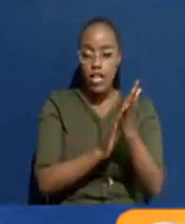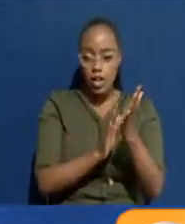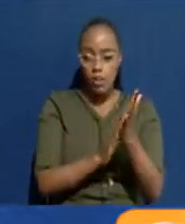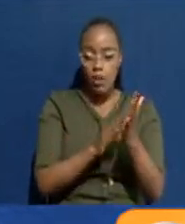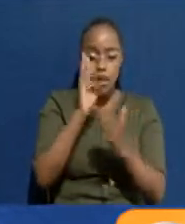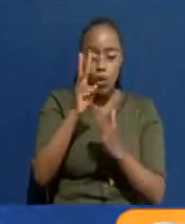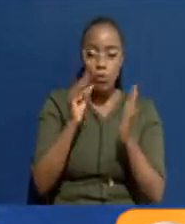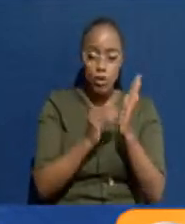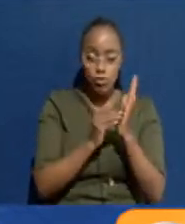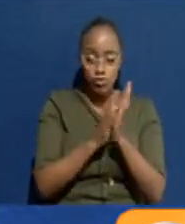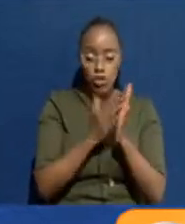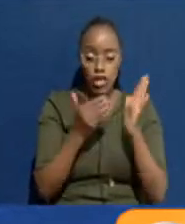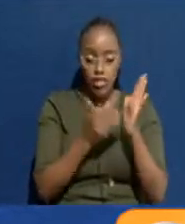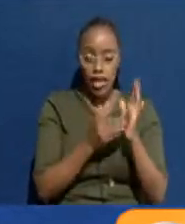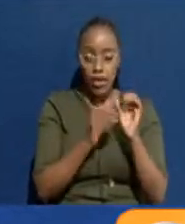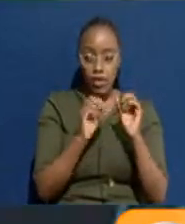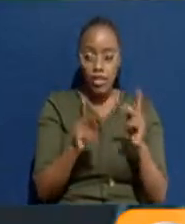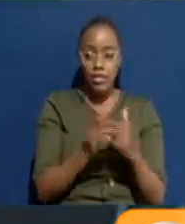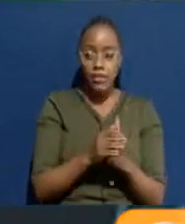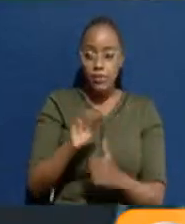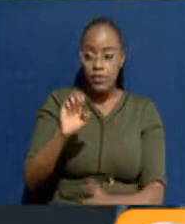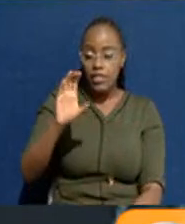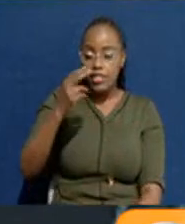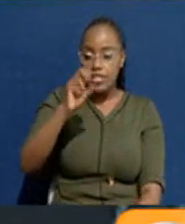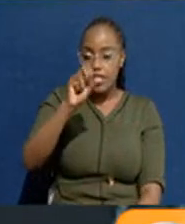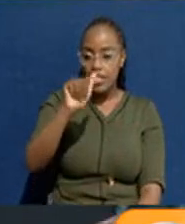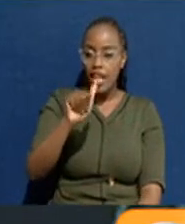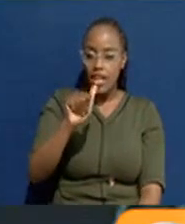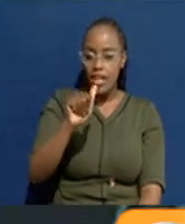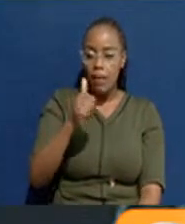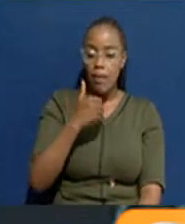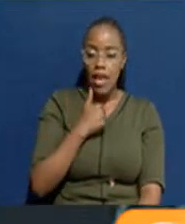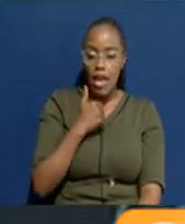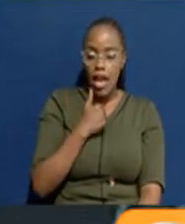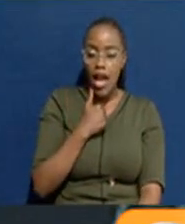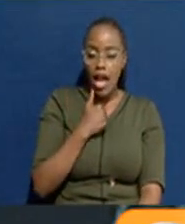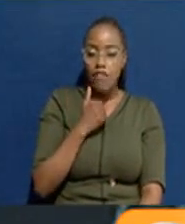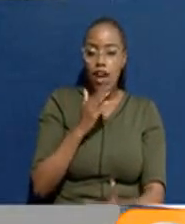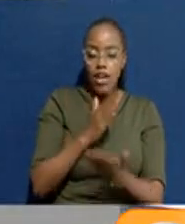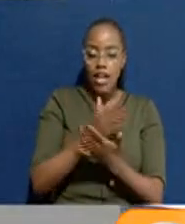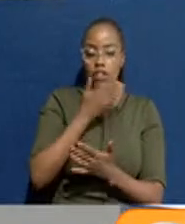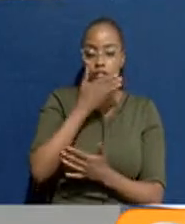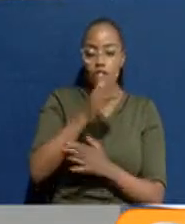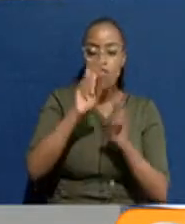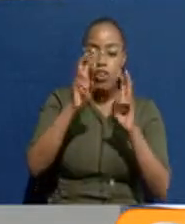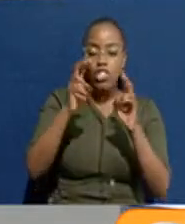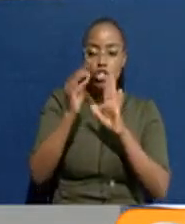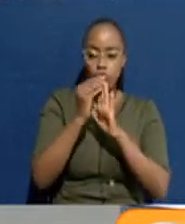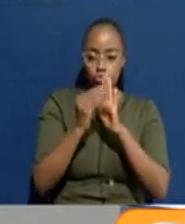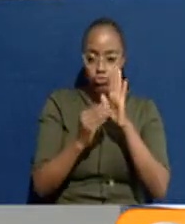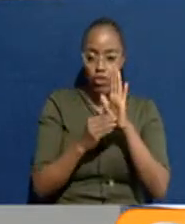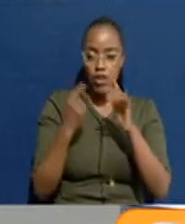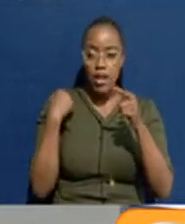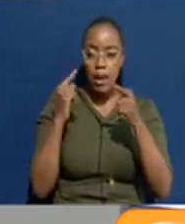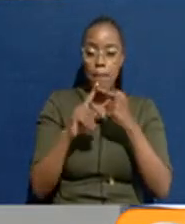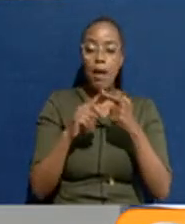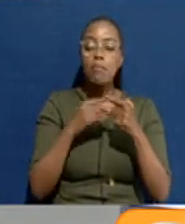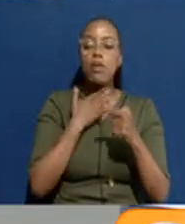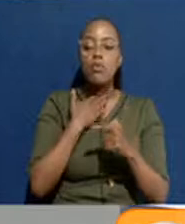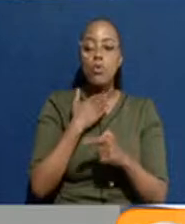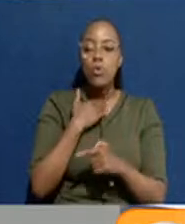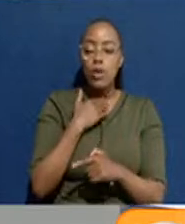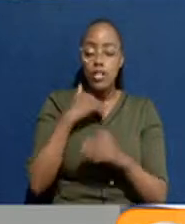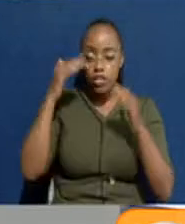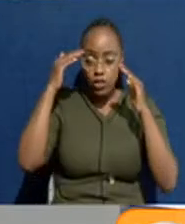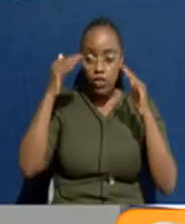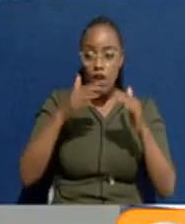taken forward. All right. Echesa, I have the right of reply on a number of issues. One, I want to call the